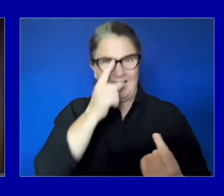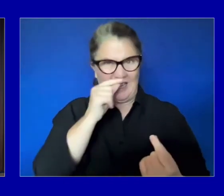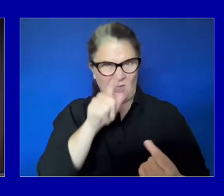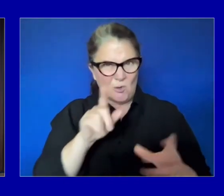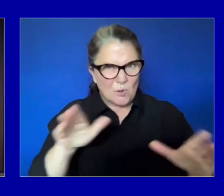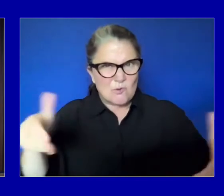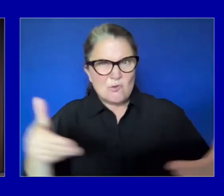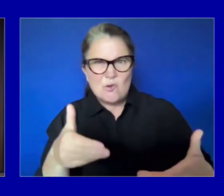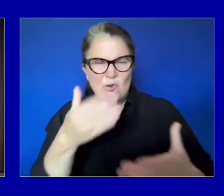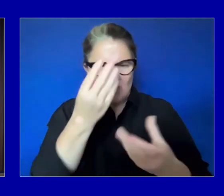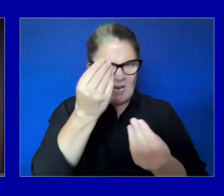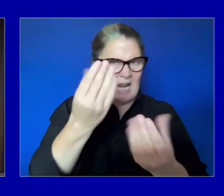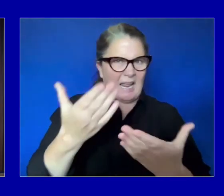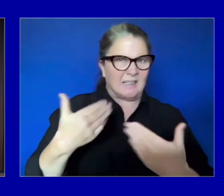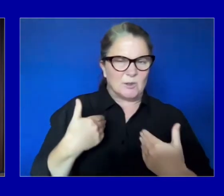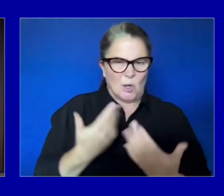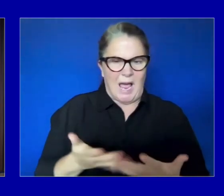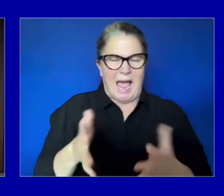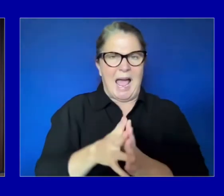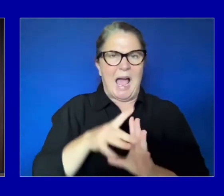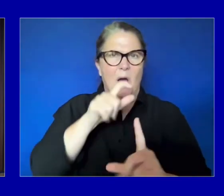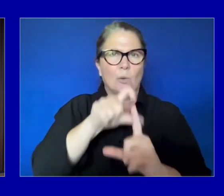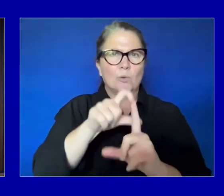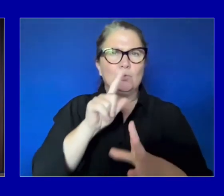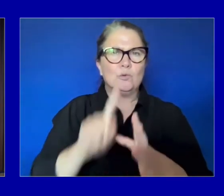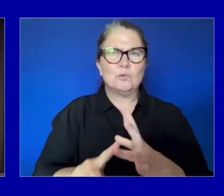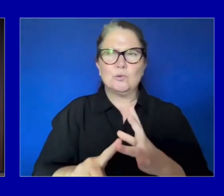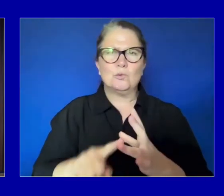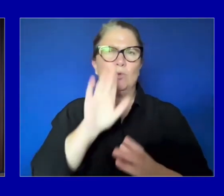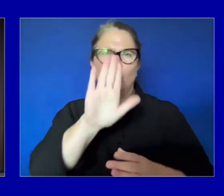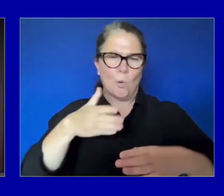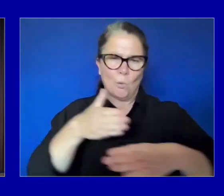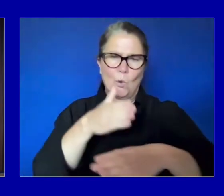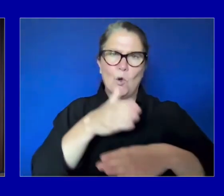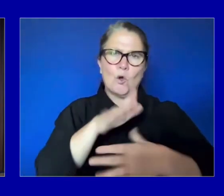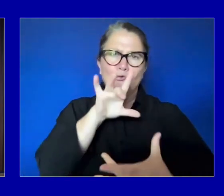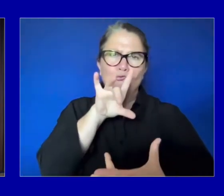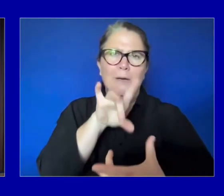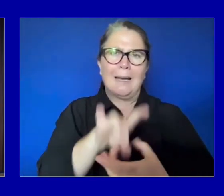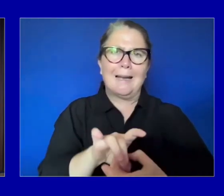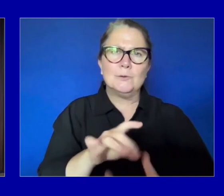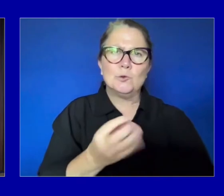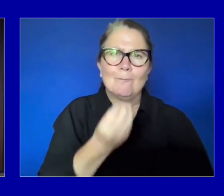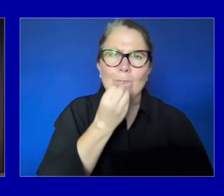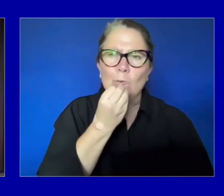food and, um, you know, how those landscapes of, of bounty are constructed.